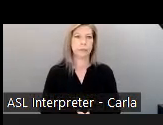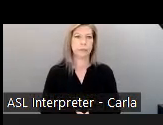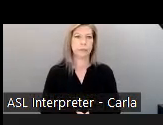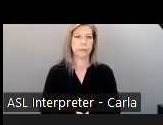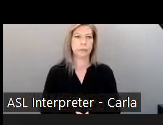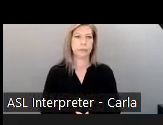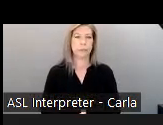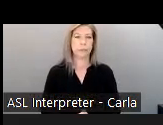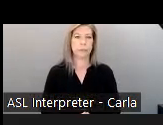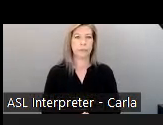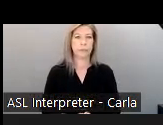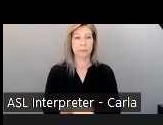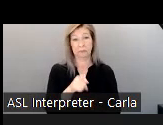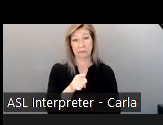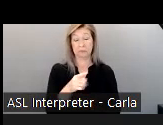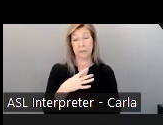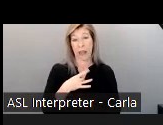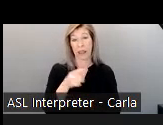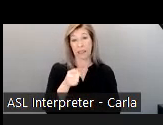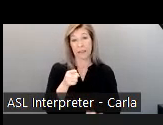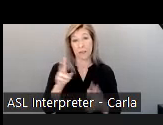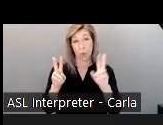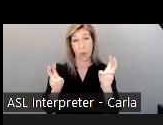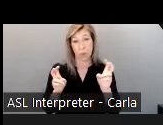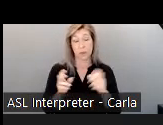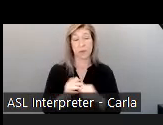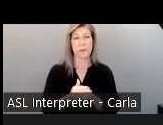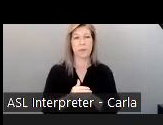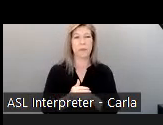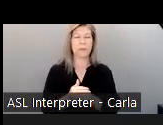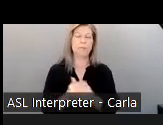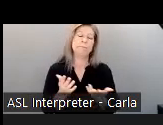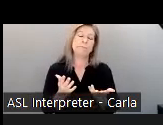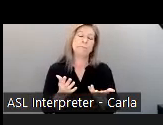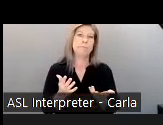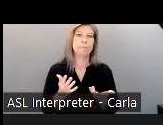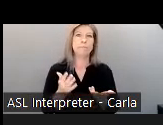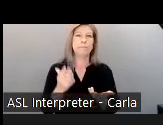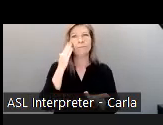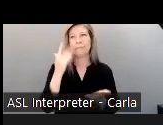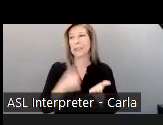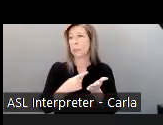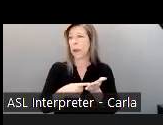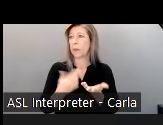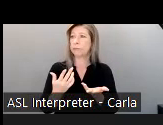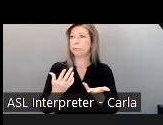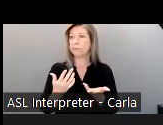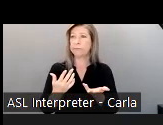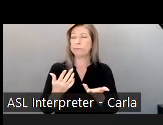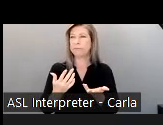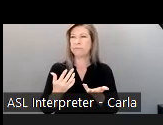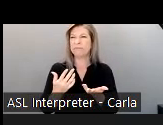So I like this quote because sometimes when we're talking about vicarious trauma